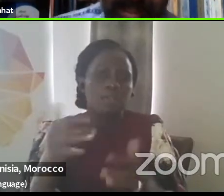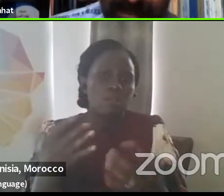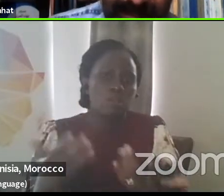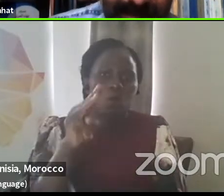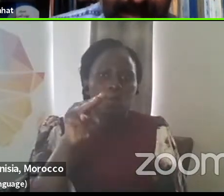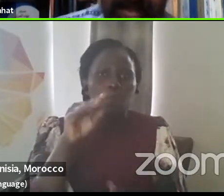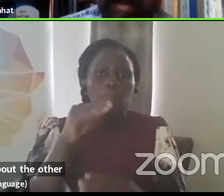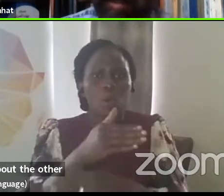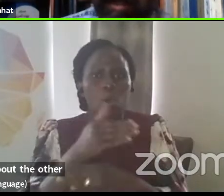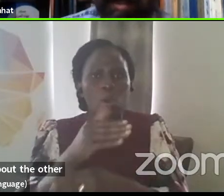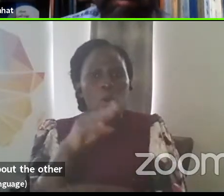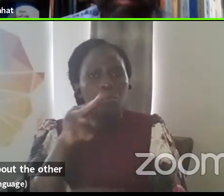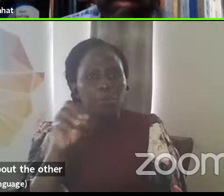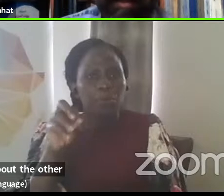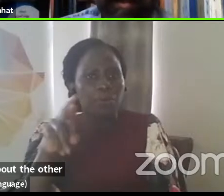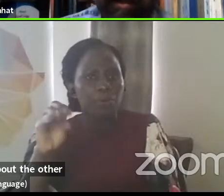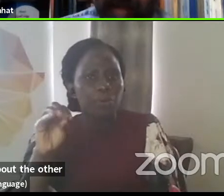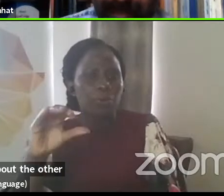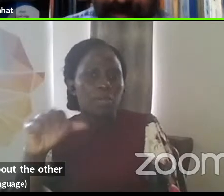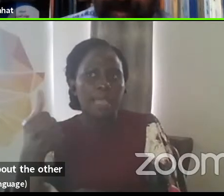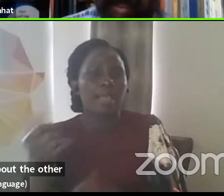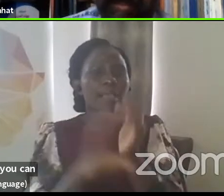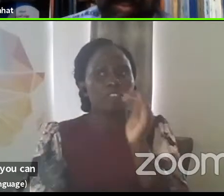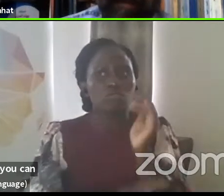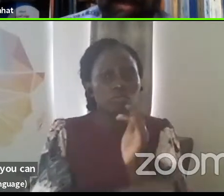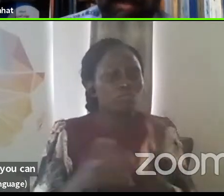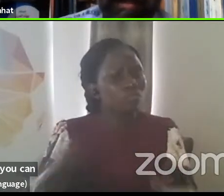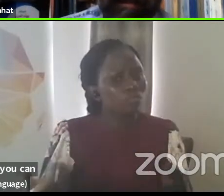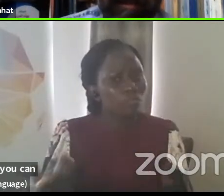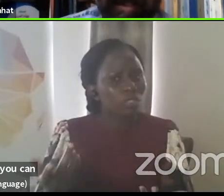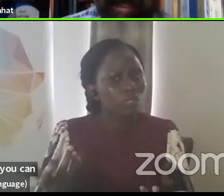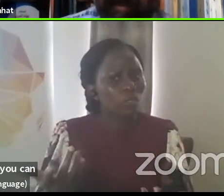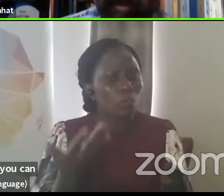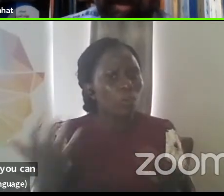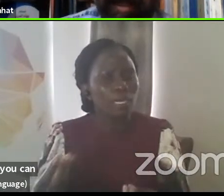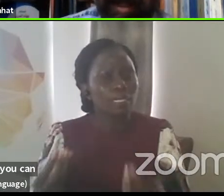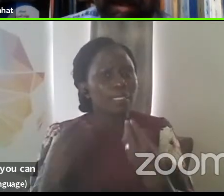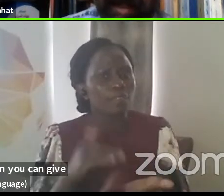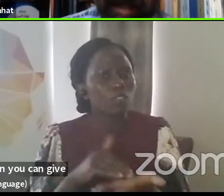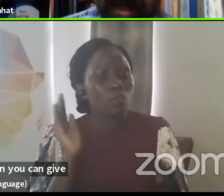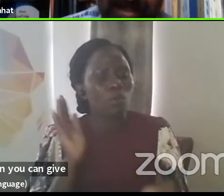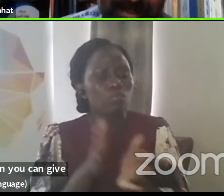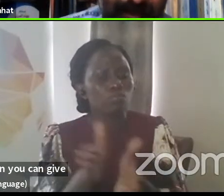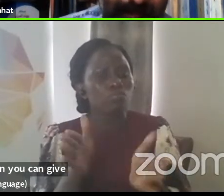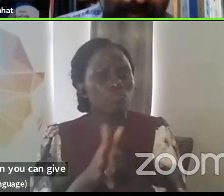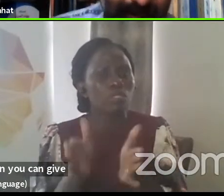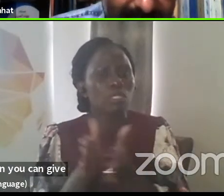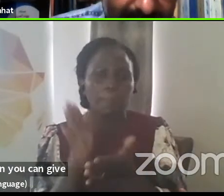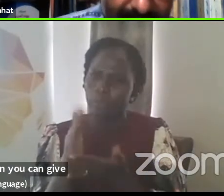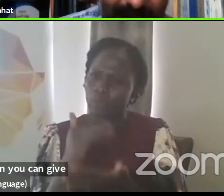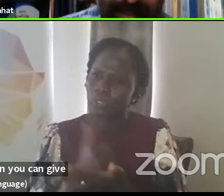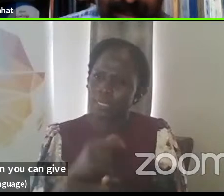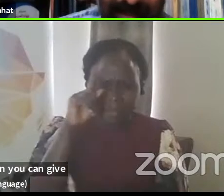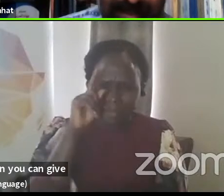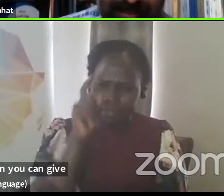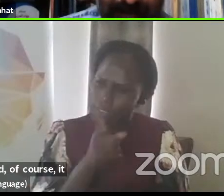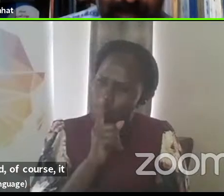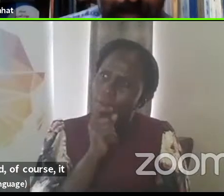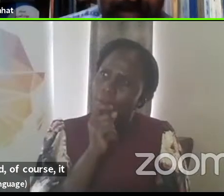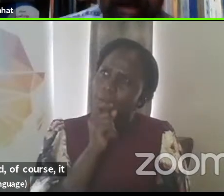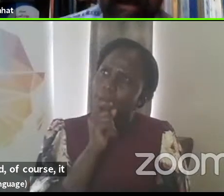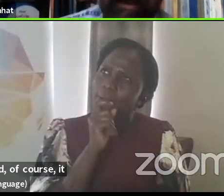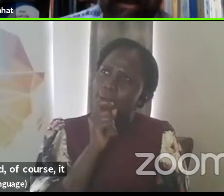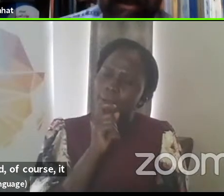the other countries in the region, I think you can give us more details, because I think that the role of courts it's